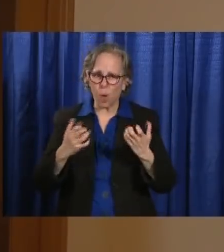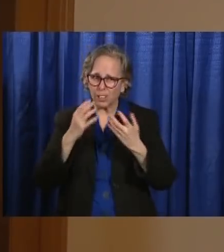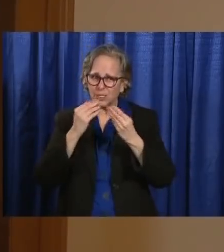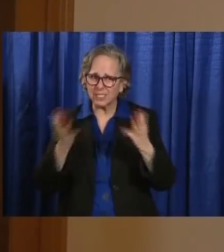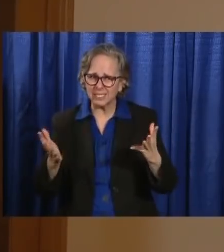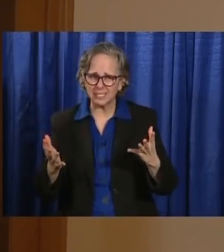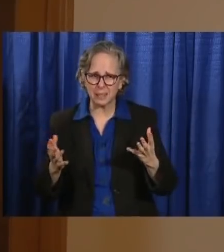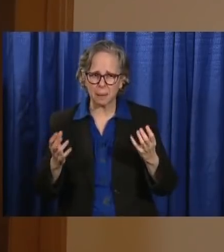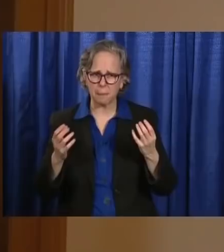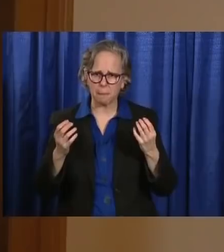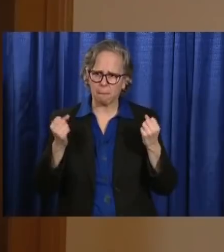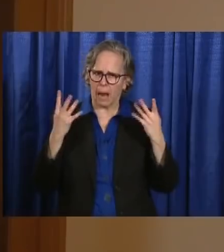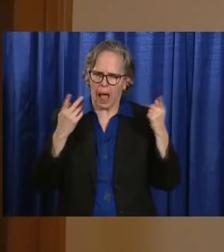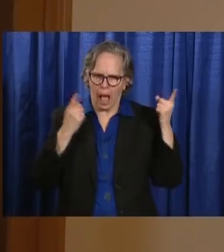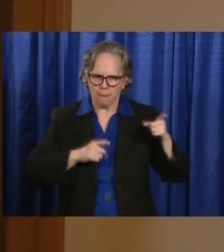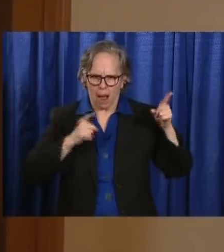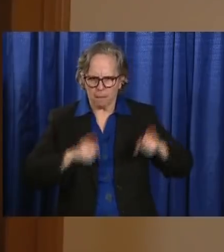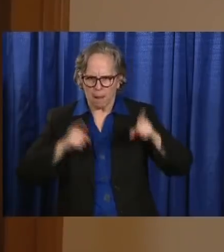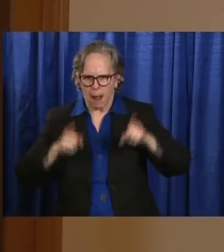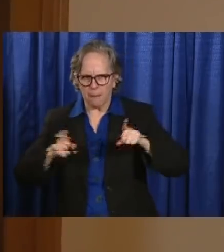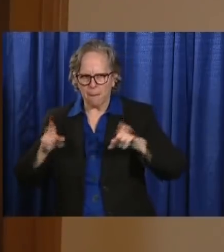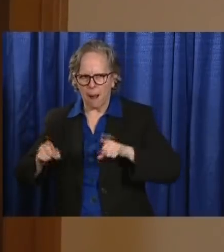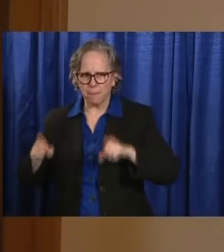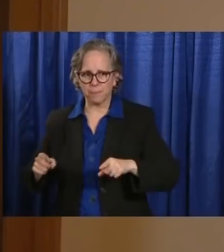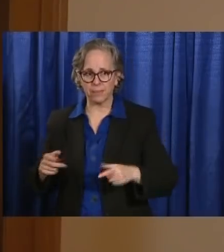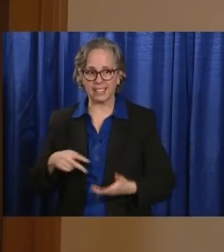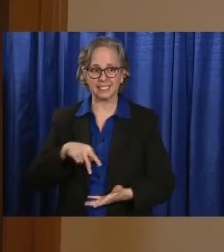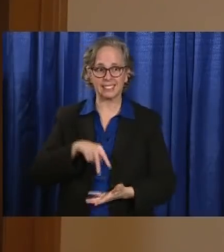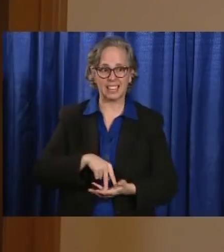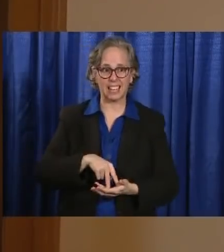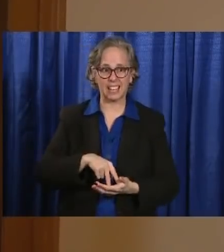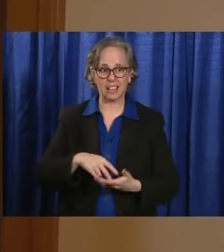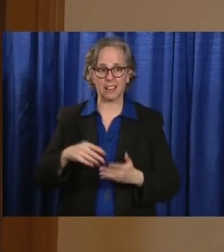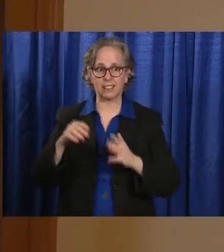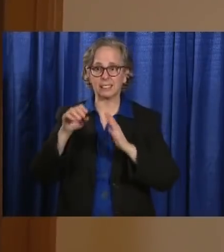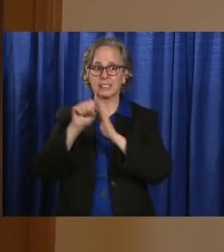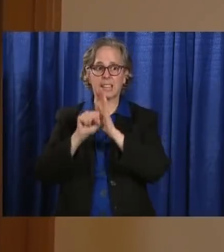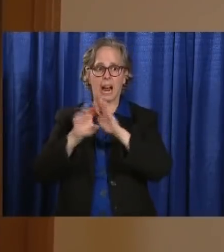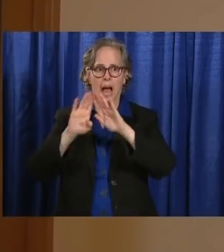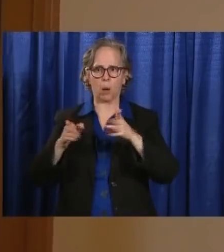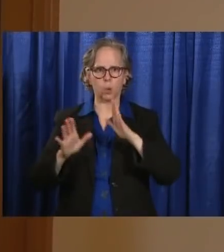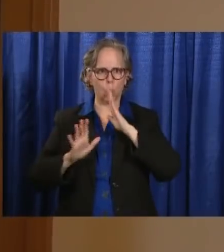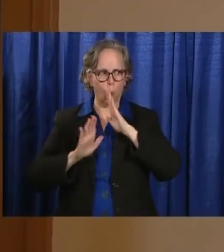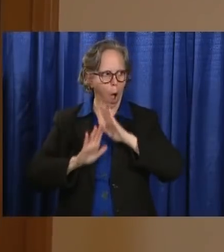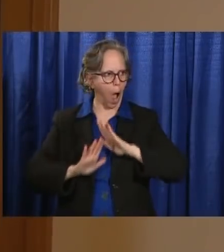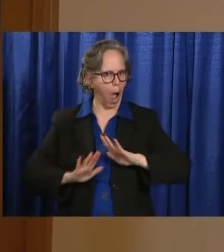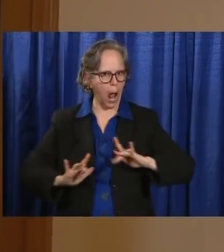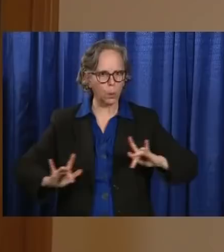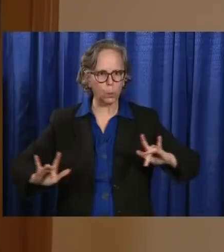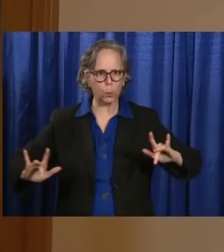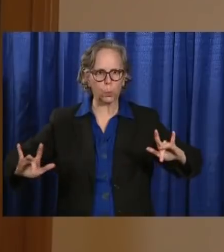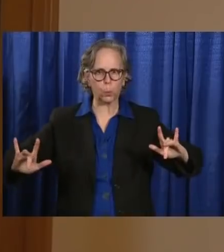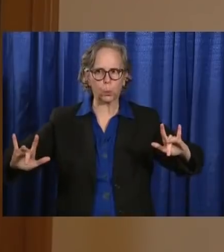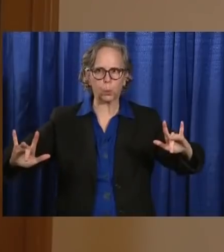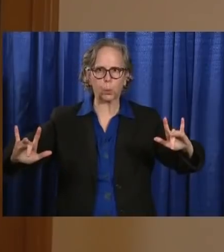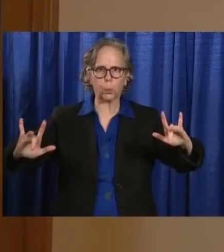sitting here in a very quiet state house sharing this with you. Behind us is just